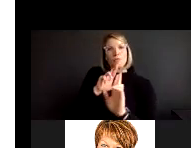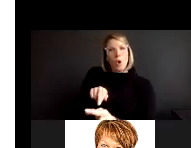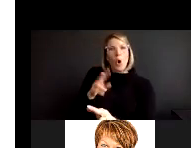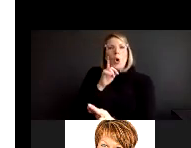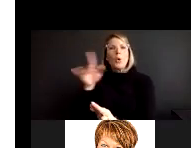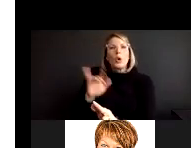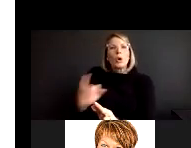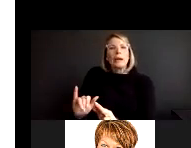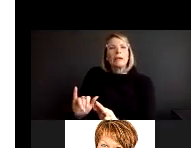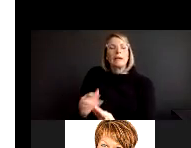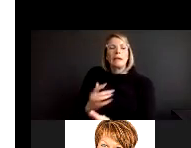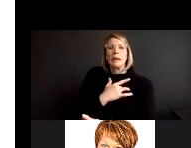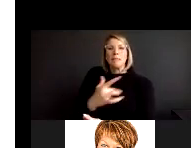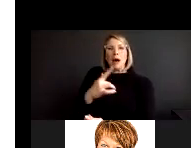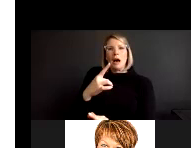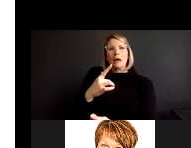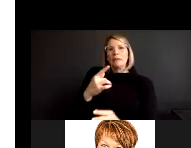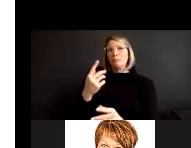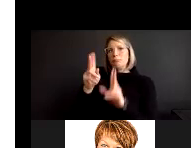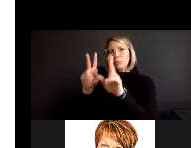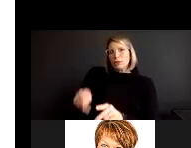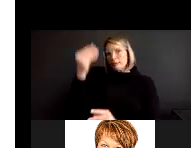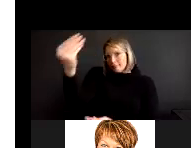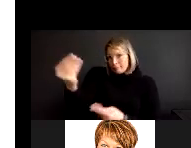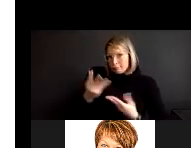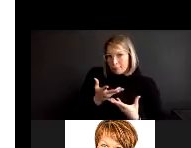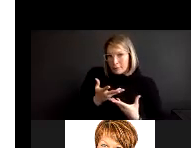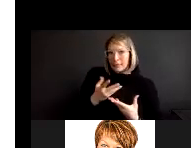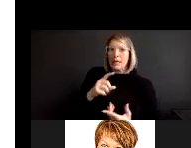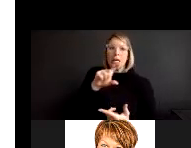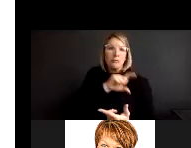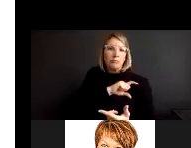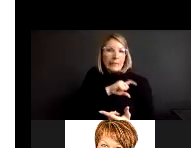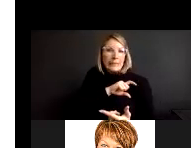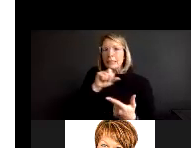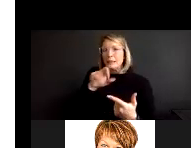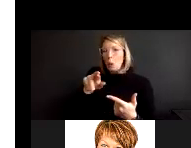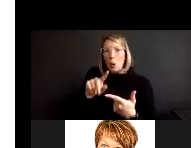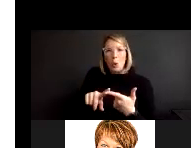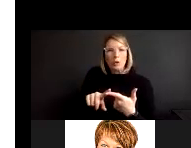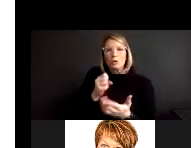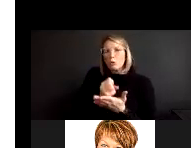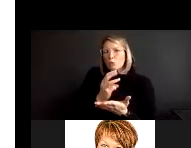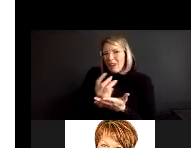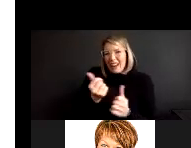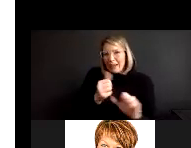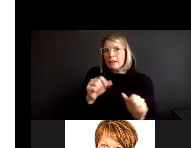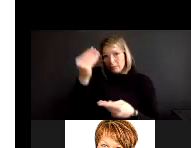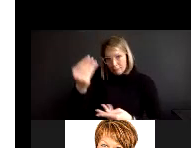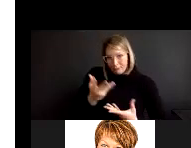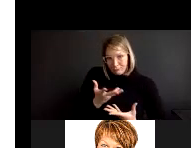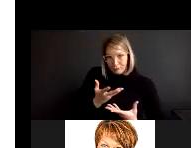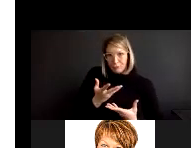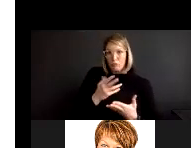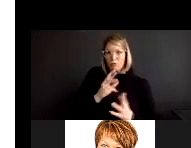determine whether the report meets the criteria that Henry just spoke to. And when a report is received, a risk level is assigned in accordance